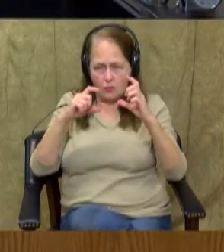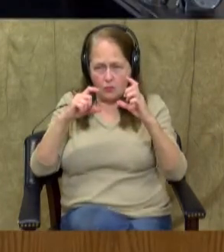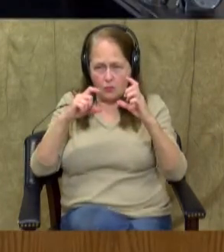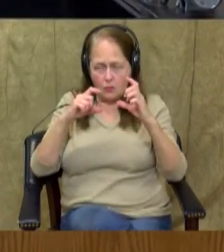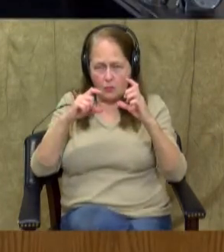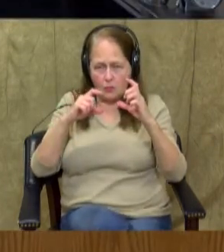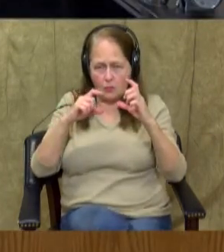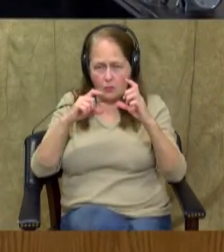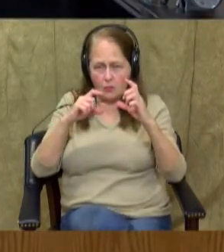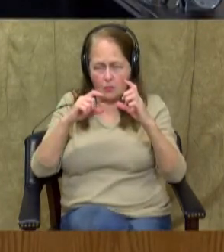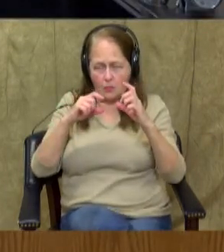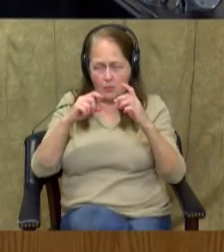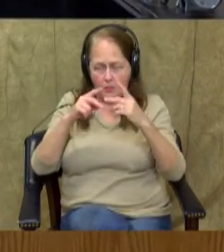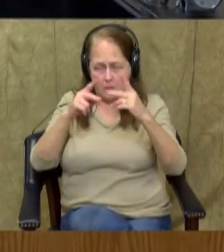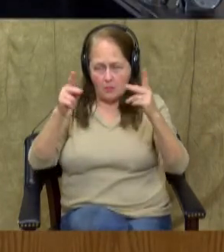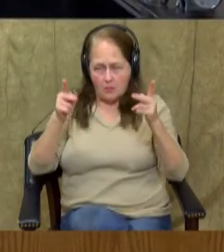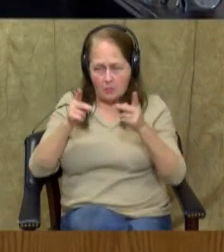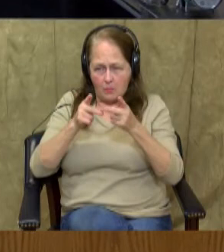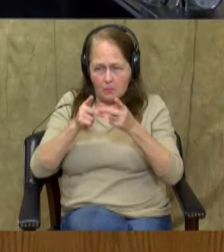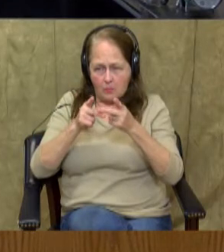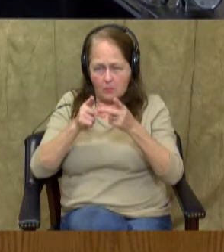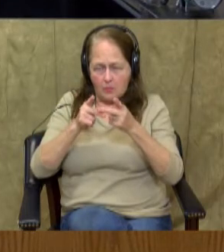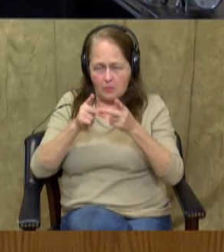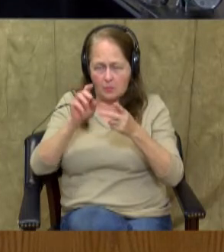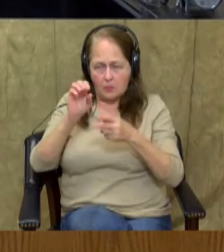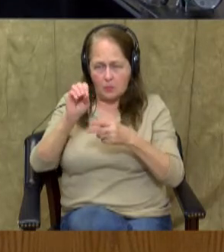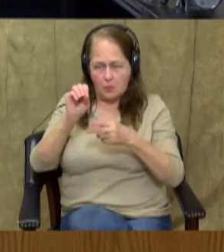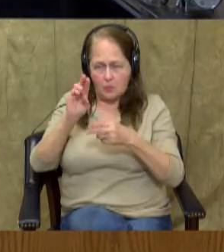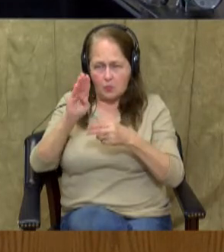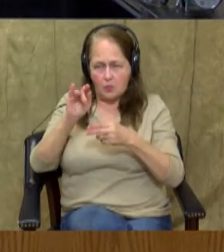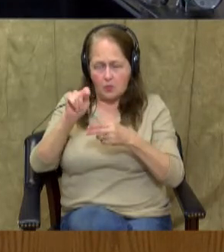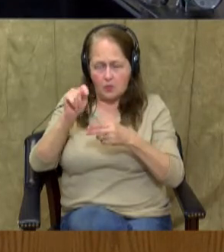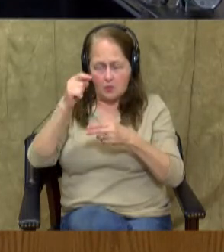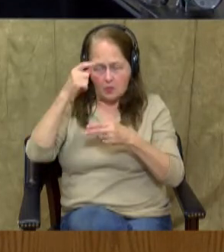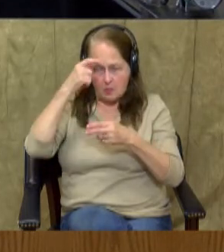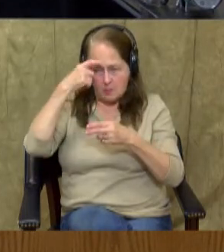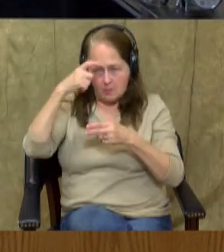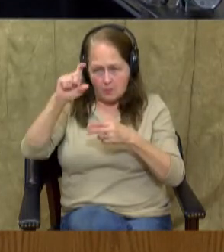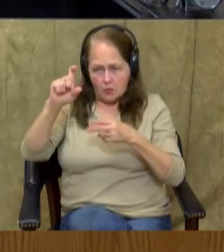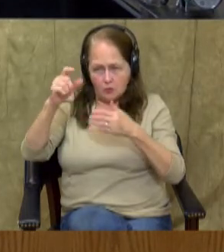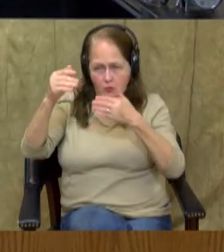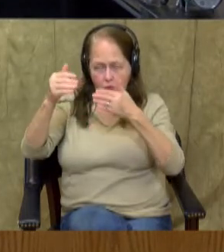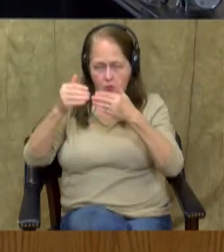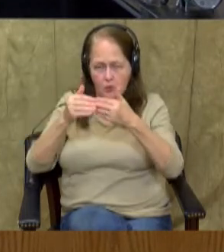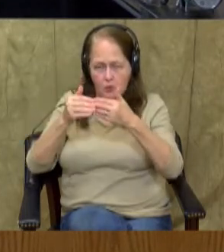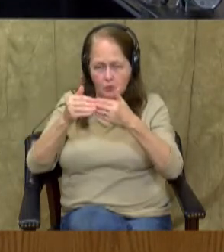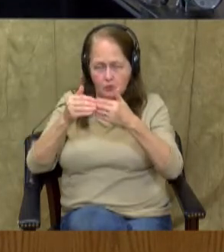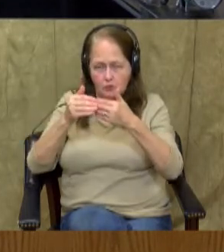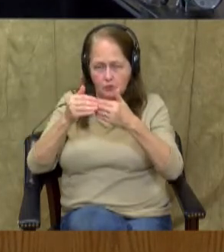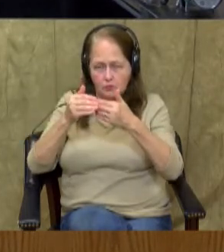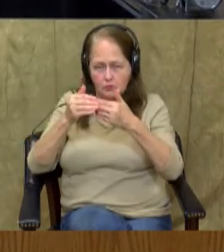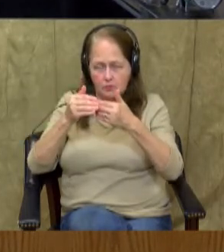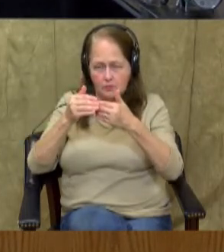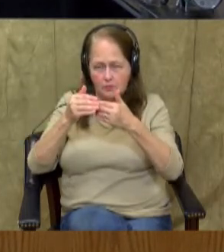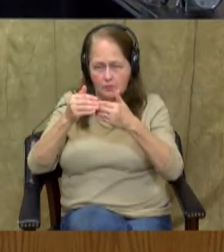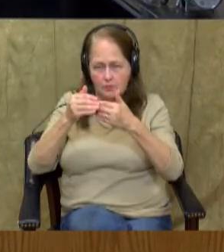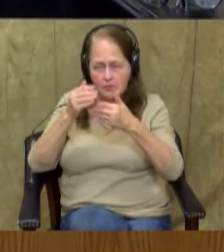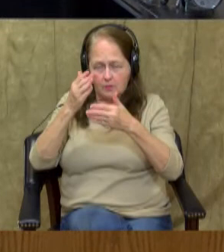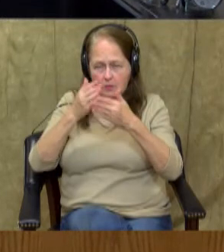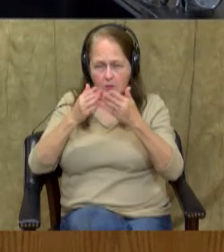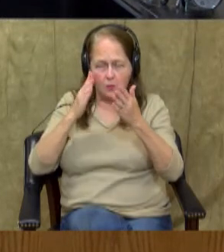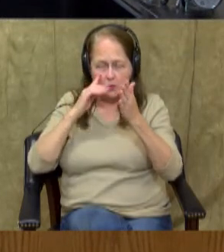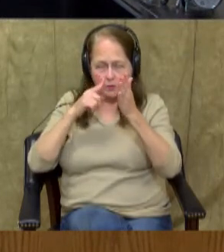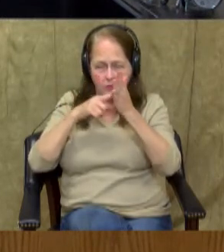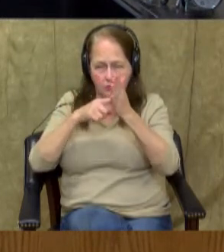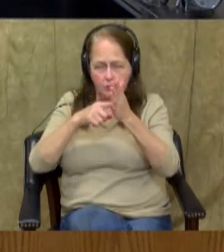there are places in this orbit where the moon is closer or the moon is further away. I'm going to tilt this